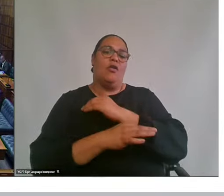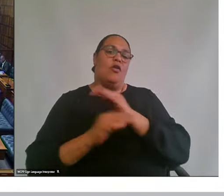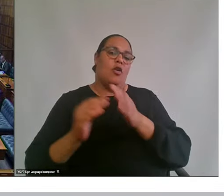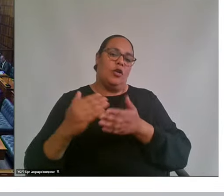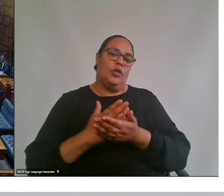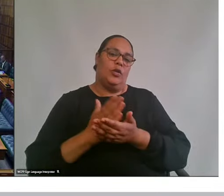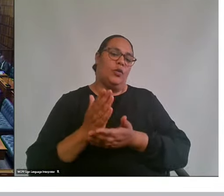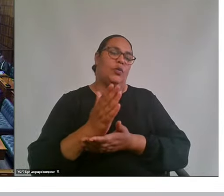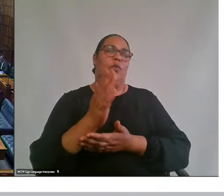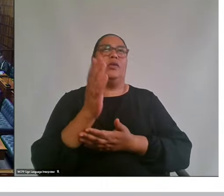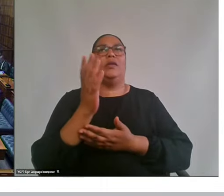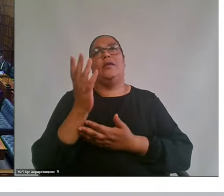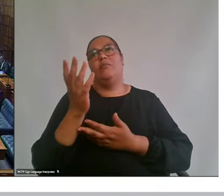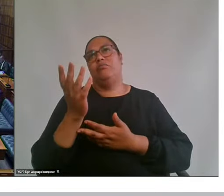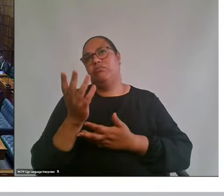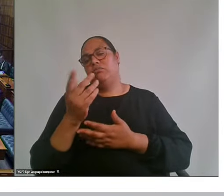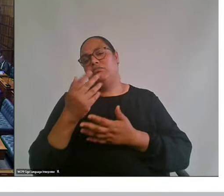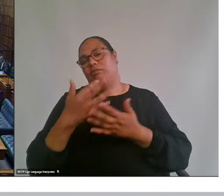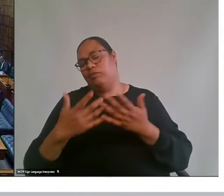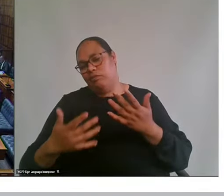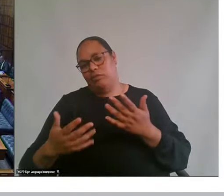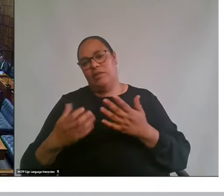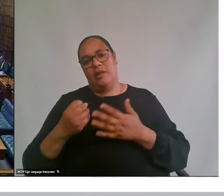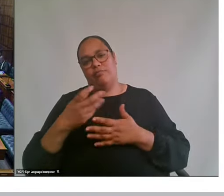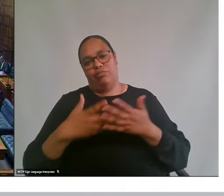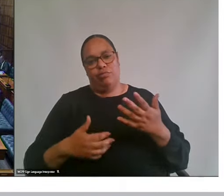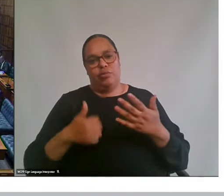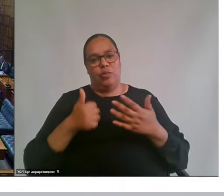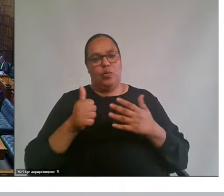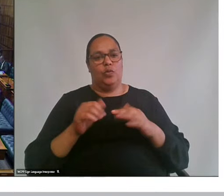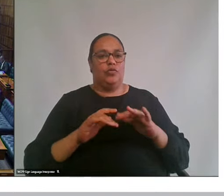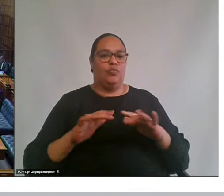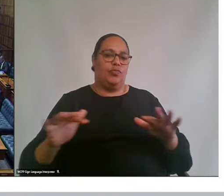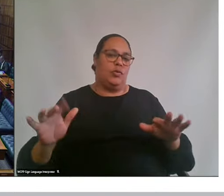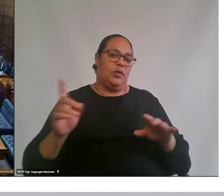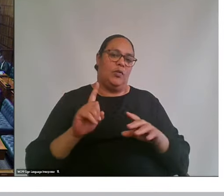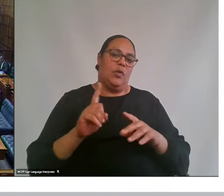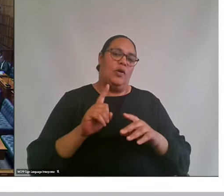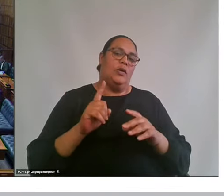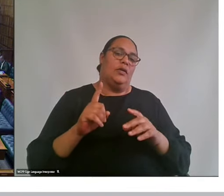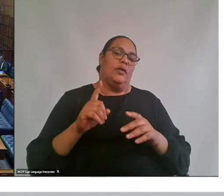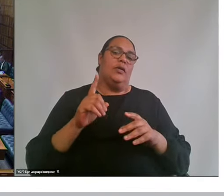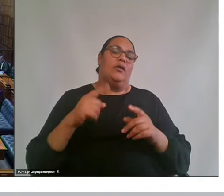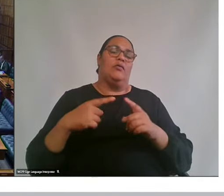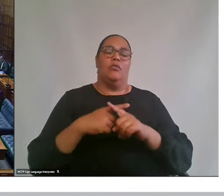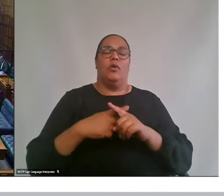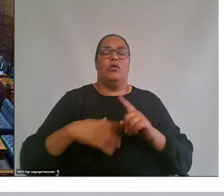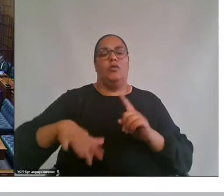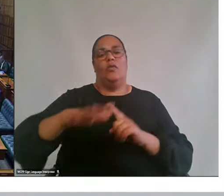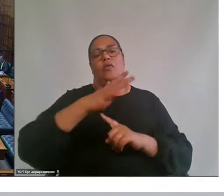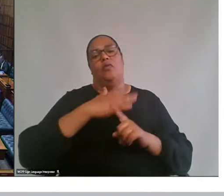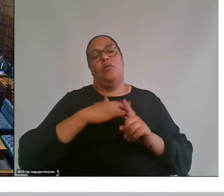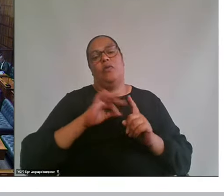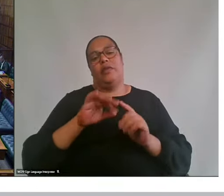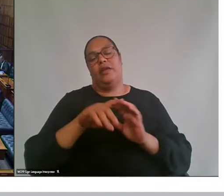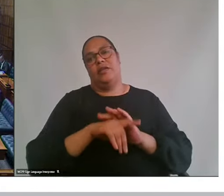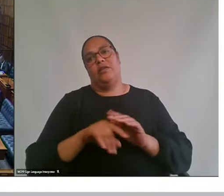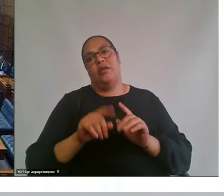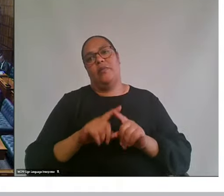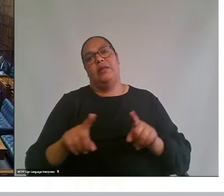Route um Etc so there's quite a good spread um across um all of the districts